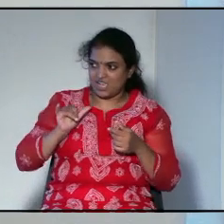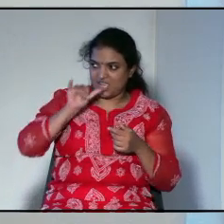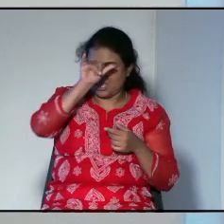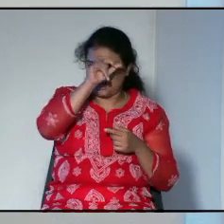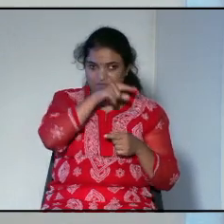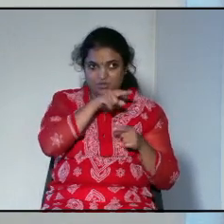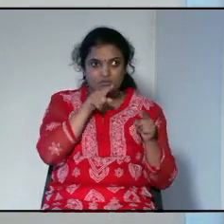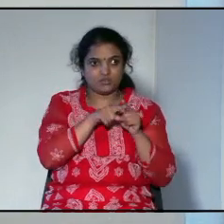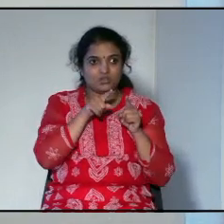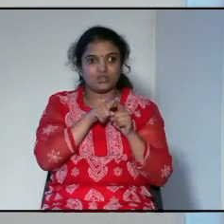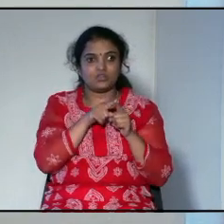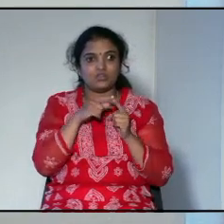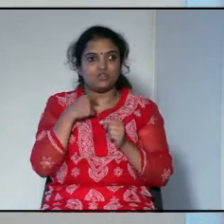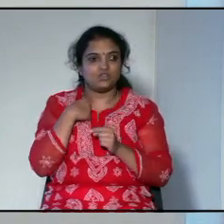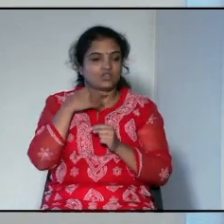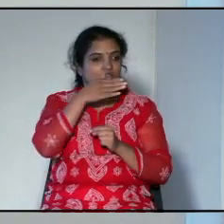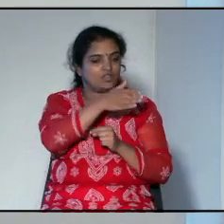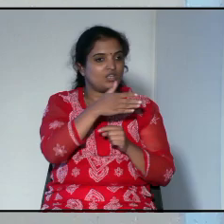the buffet one day,